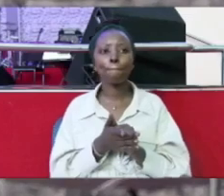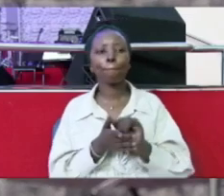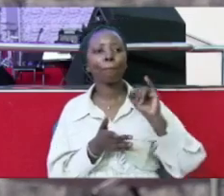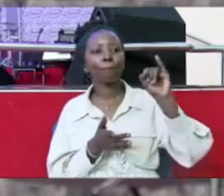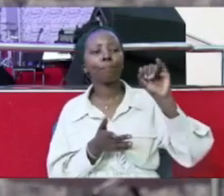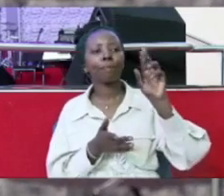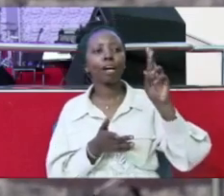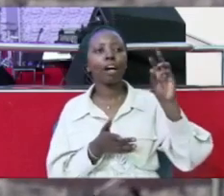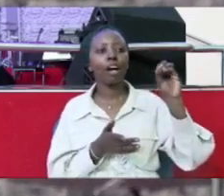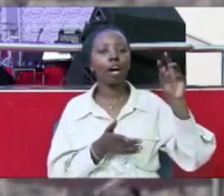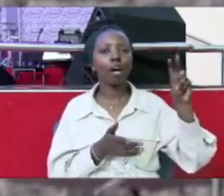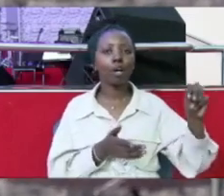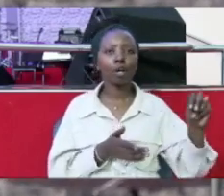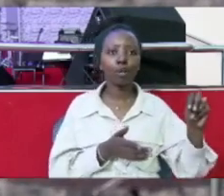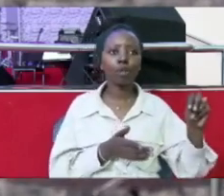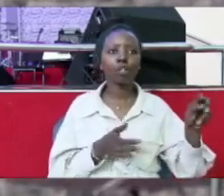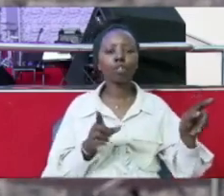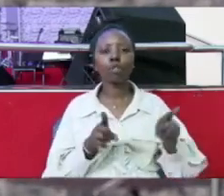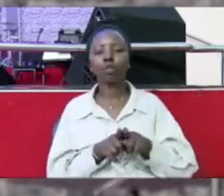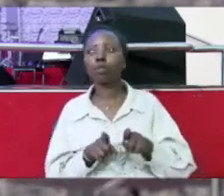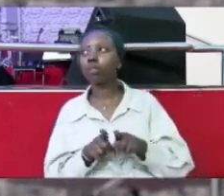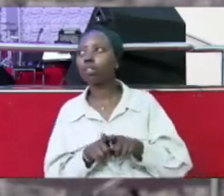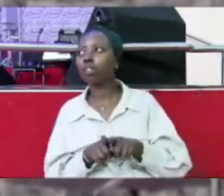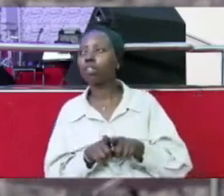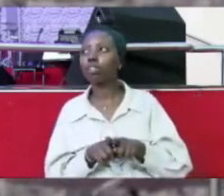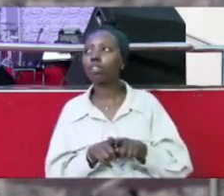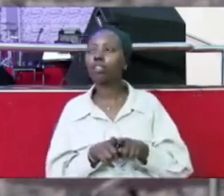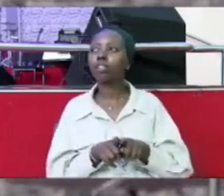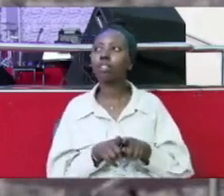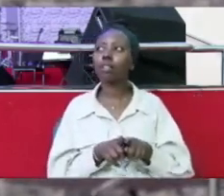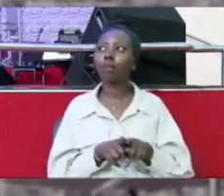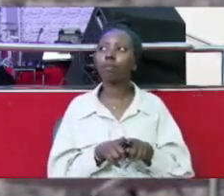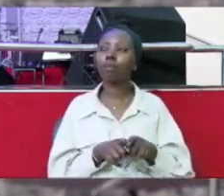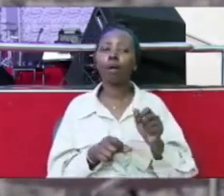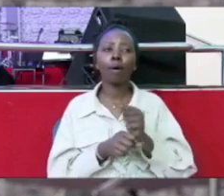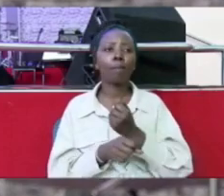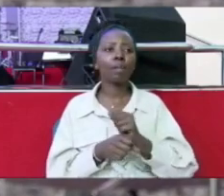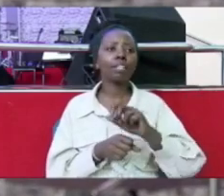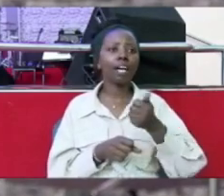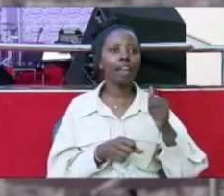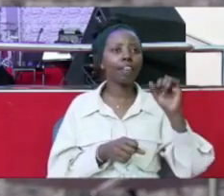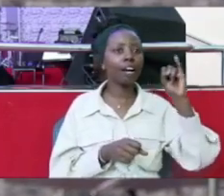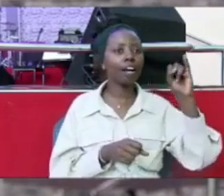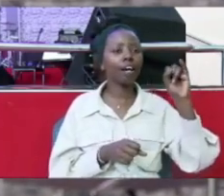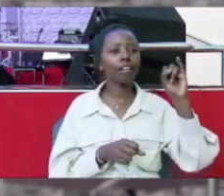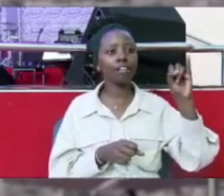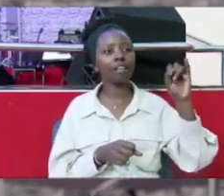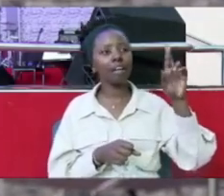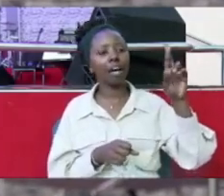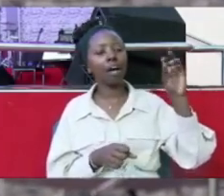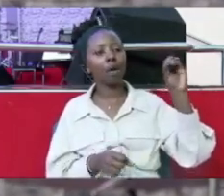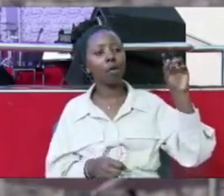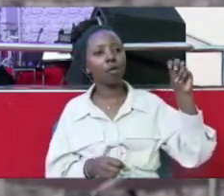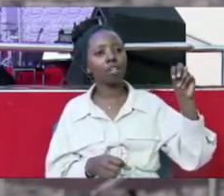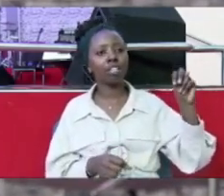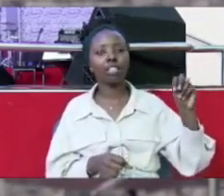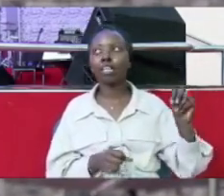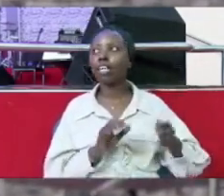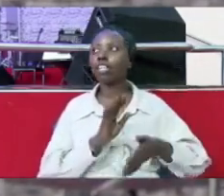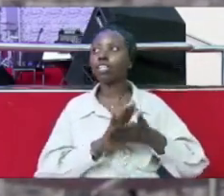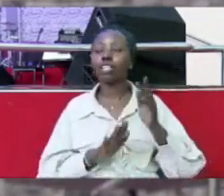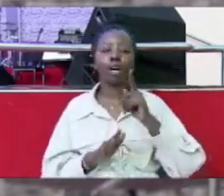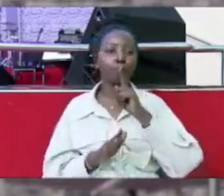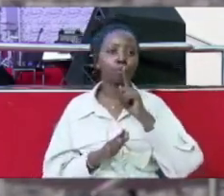chuma, so a man sharpens the countenance of his friend. Na kwa hivyo mtu ananoa mwenzake. So as I